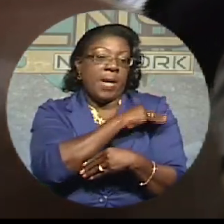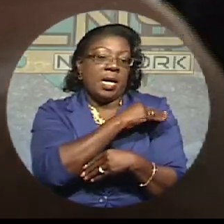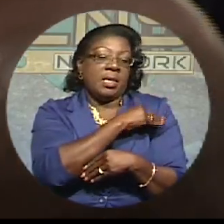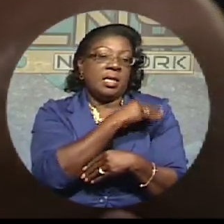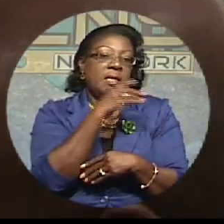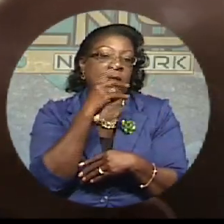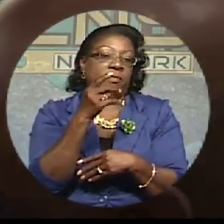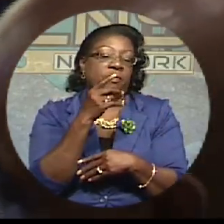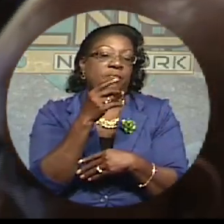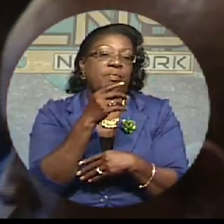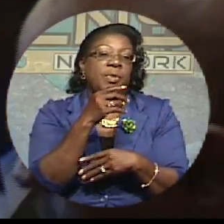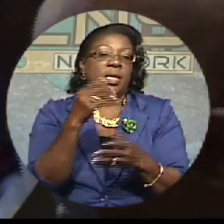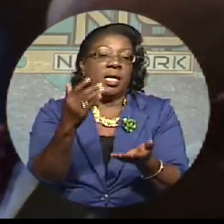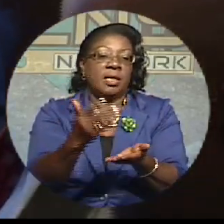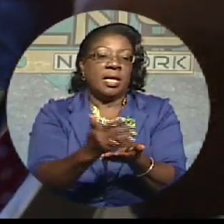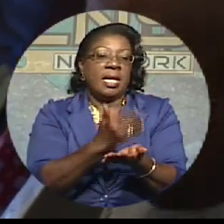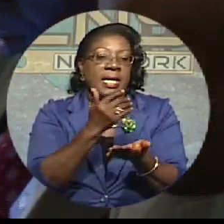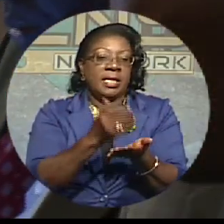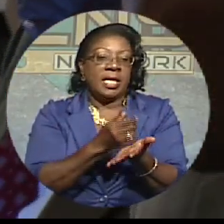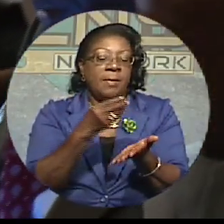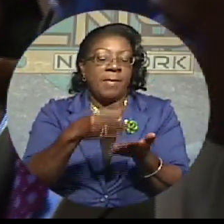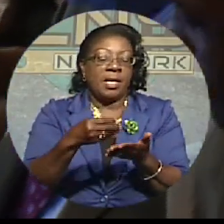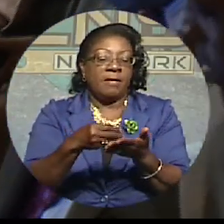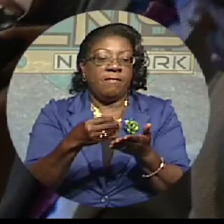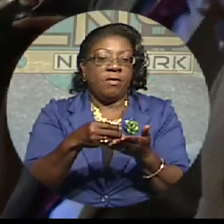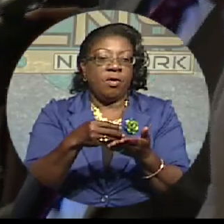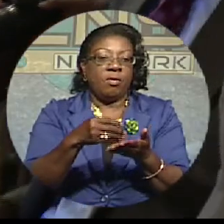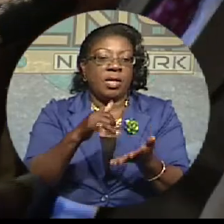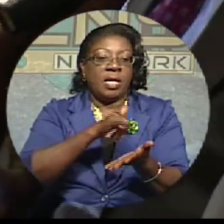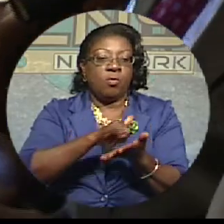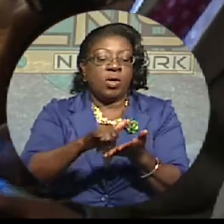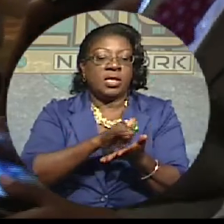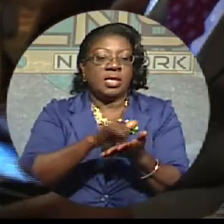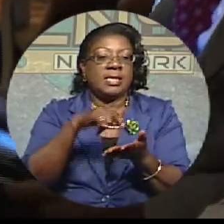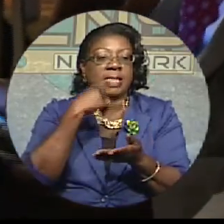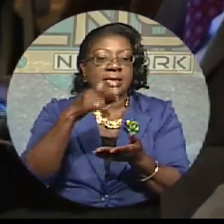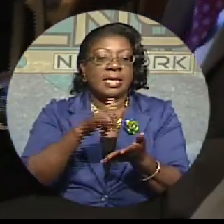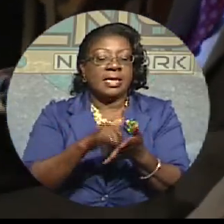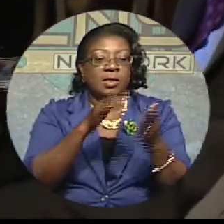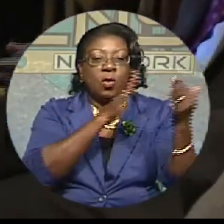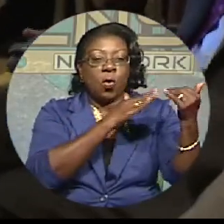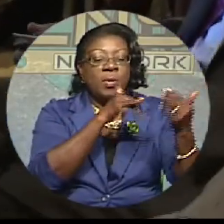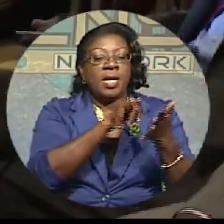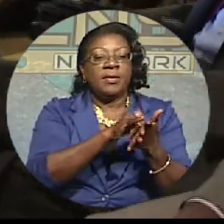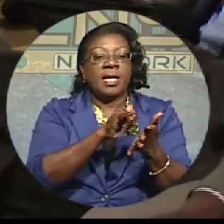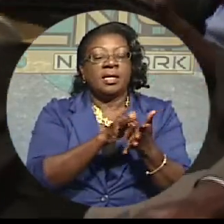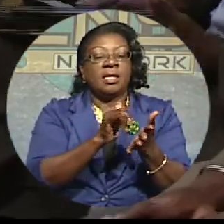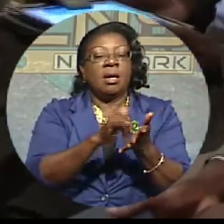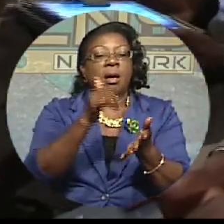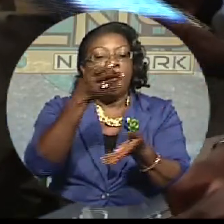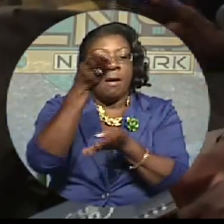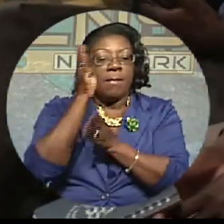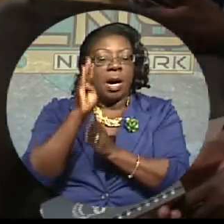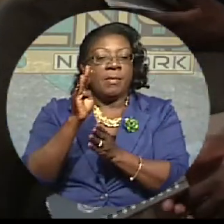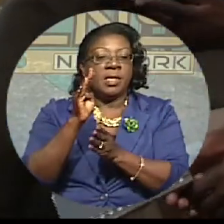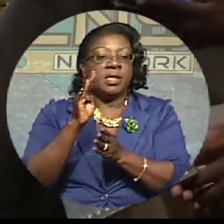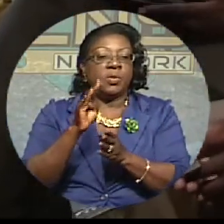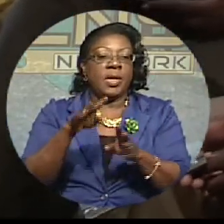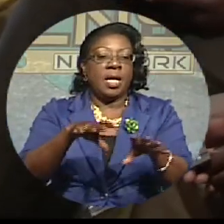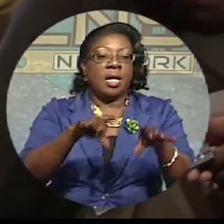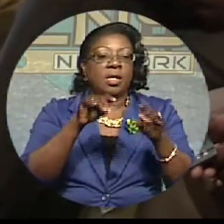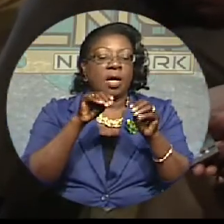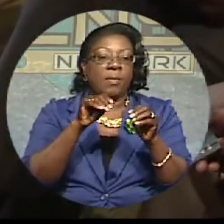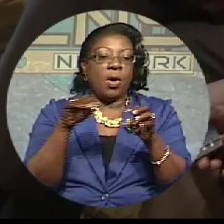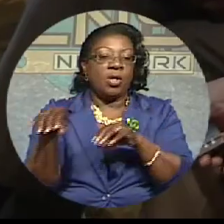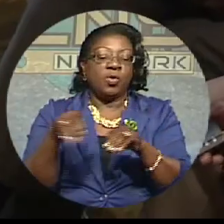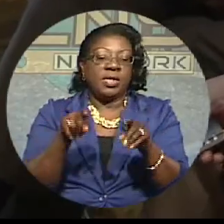Her Majesty's Revenue and Customs based in Washington, said it's hoped that the Bahamas would adopt some of its policies and procedures.